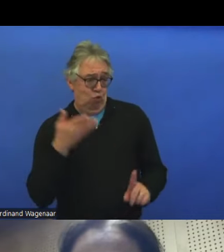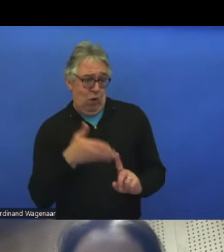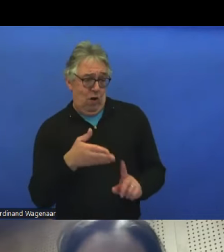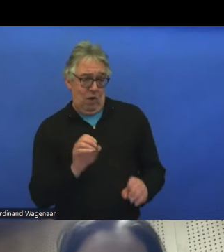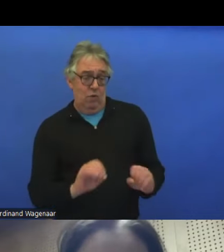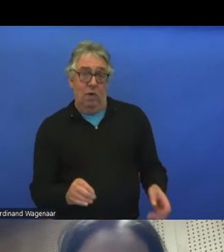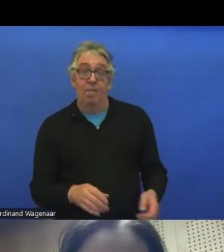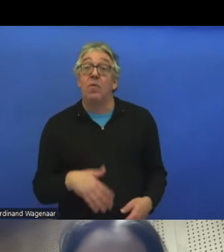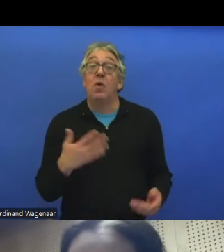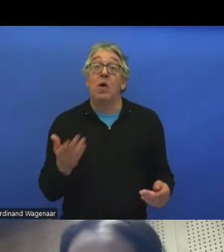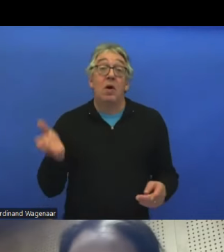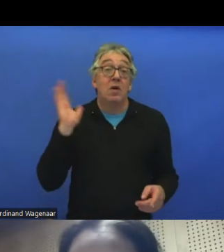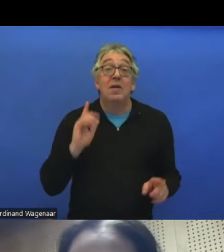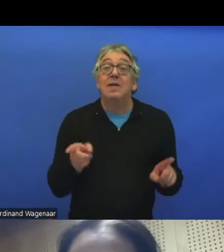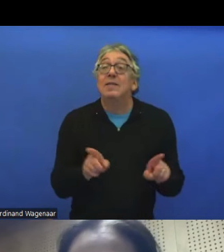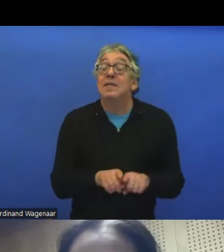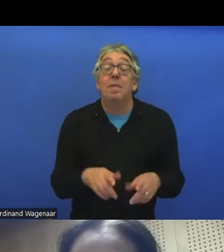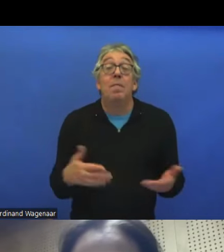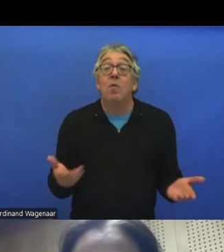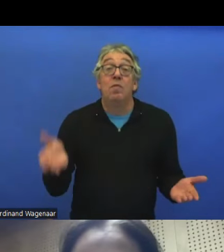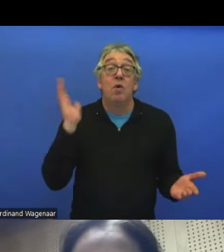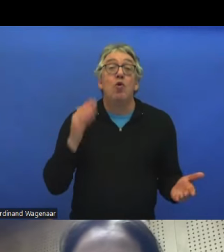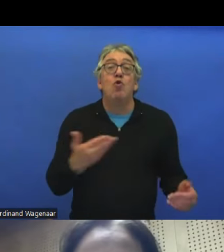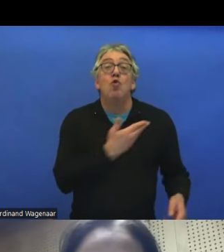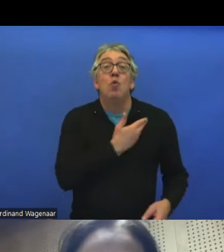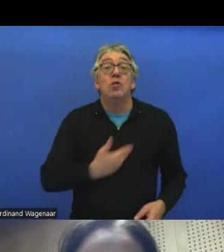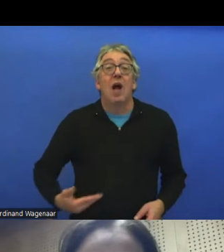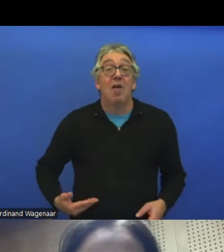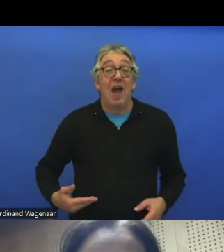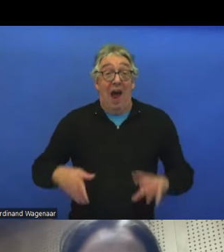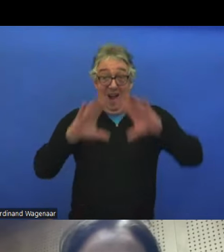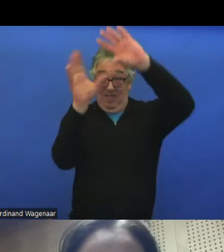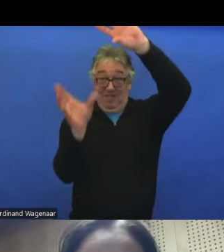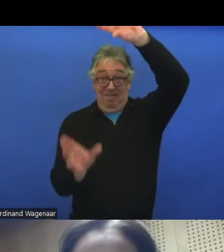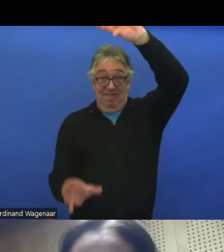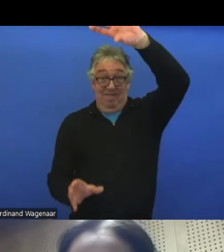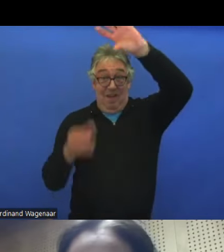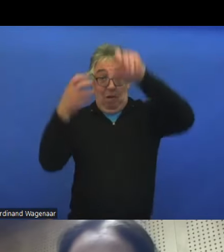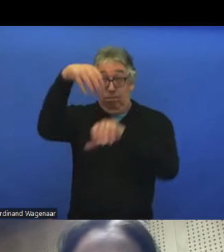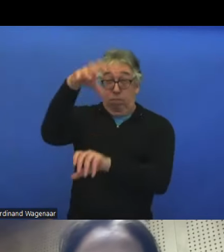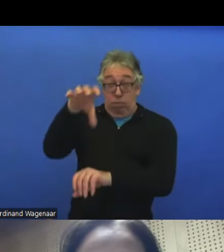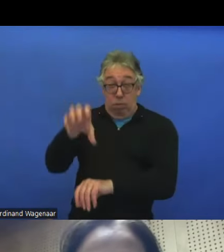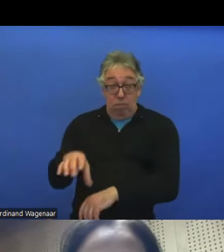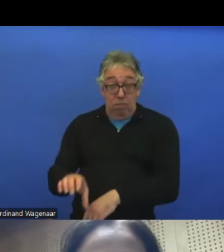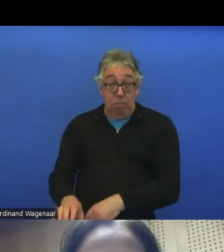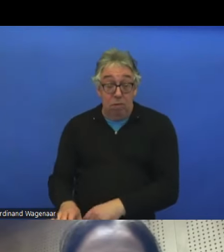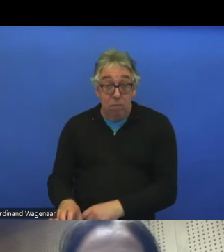of Yugoslavia, there was the same situation. Could we go to the next slide, please?